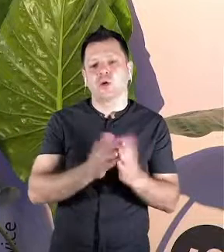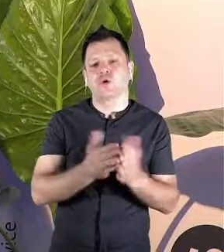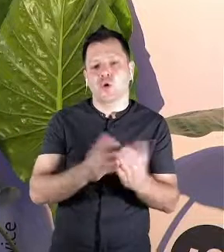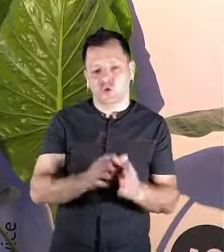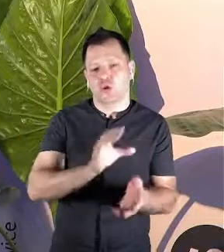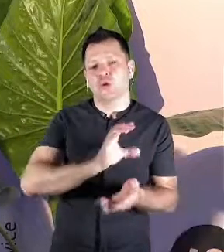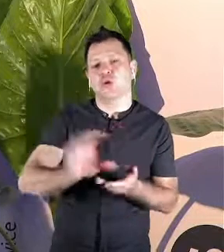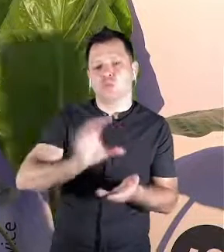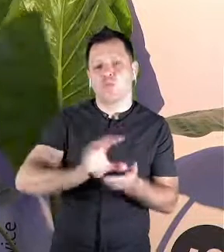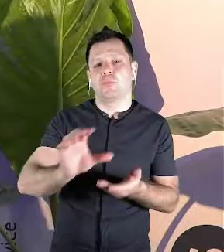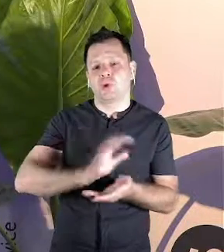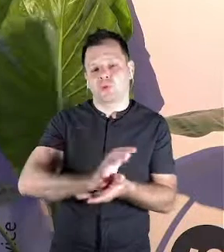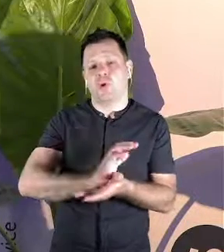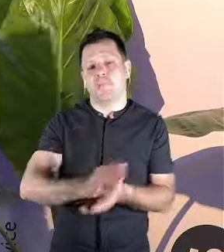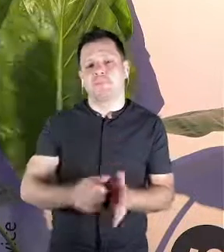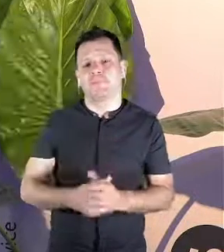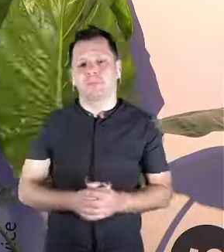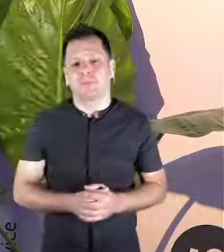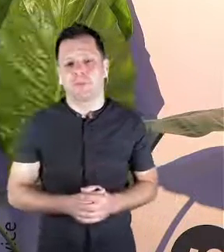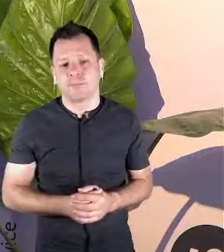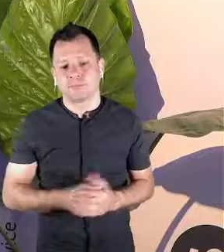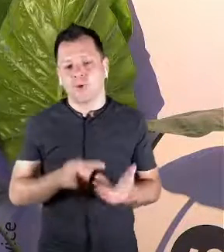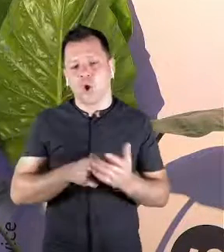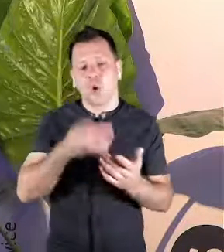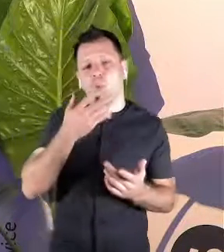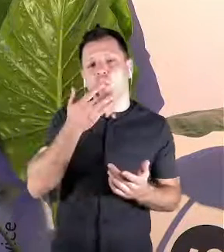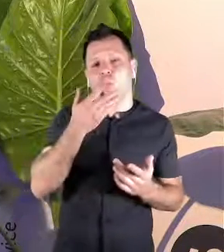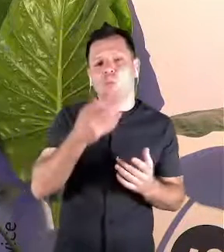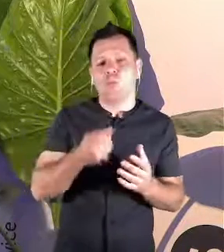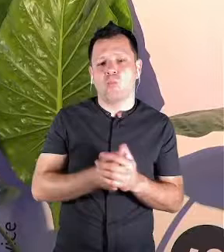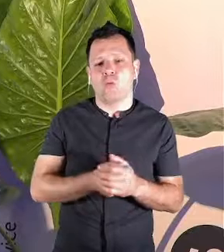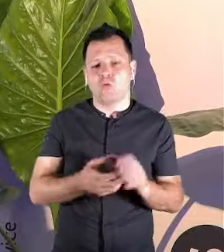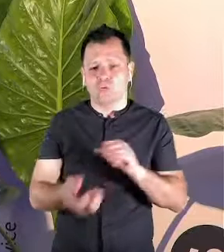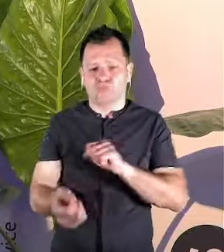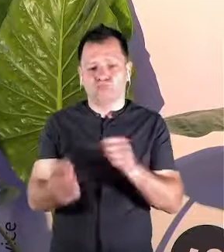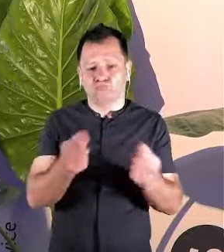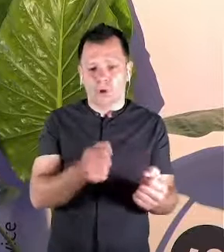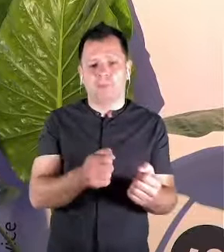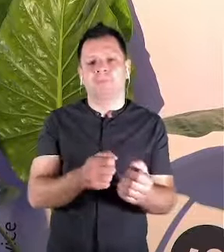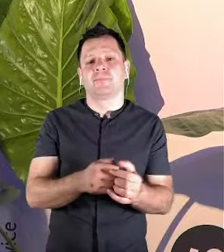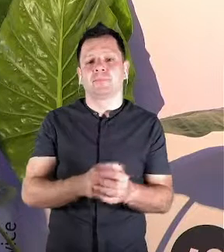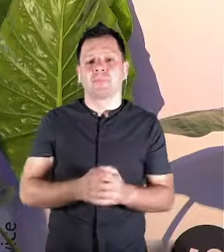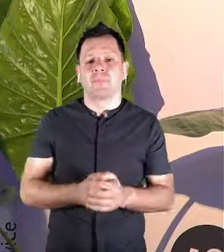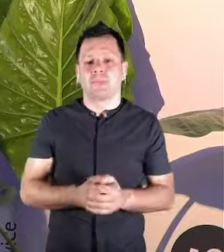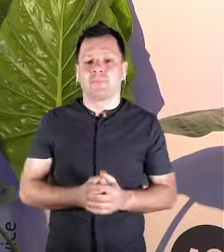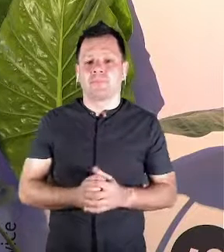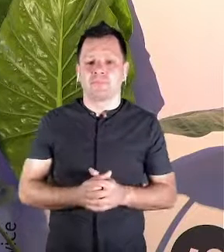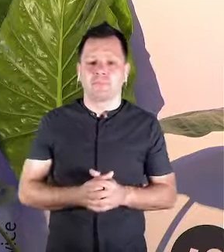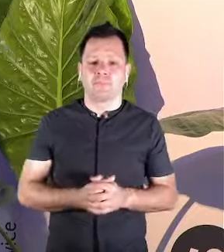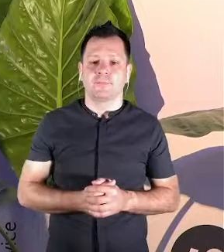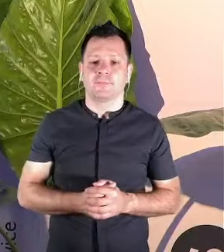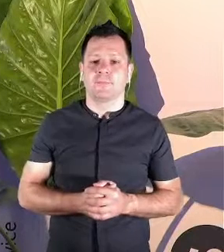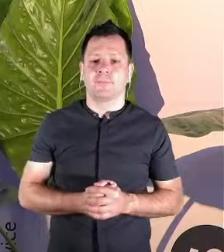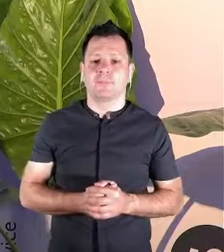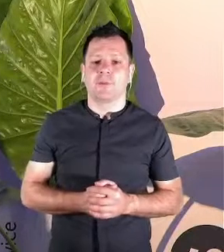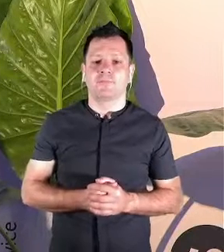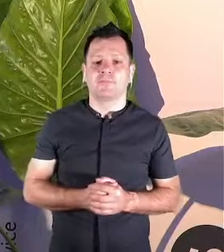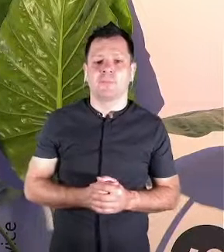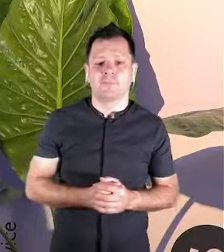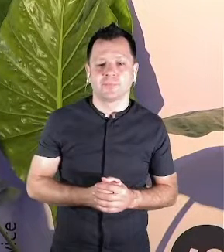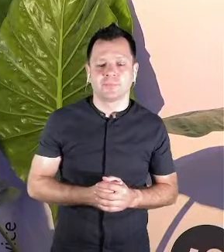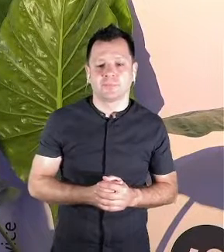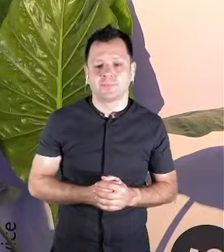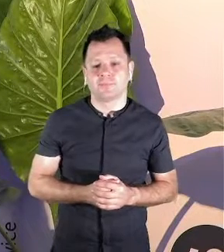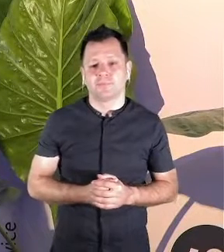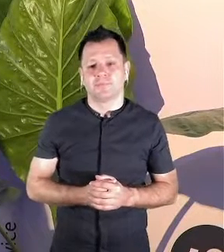just saying, it is written on the back cover of the book, that it is not that you are writing about that it's ugly in